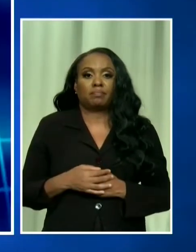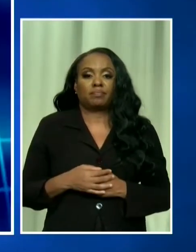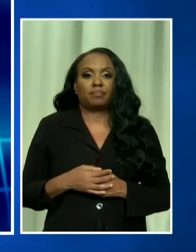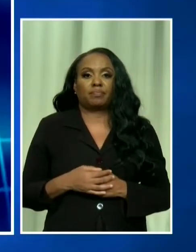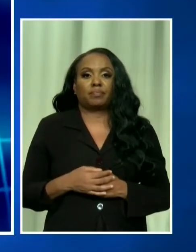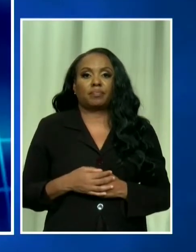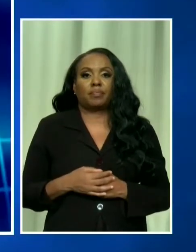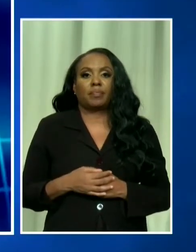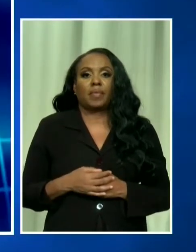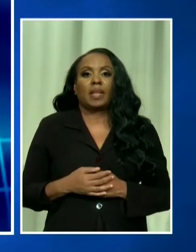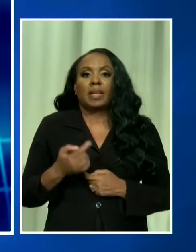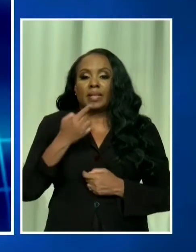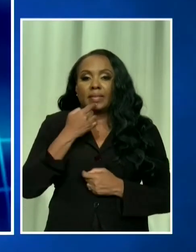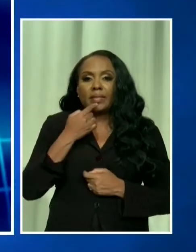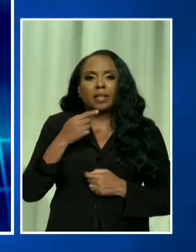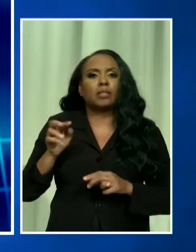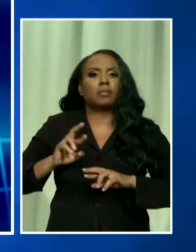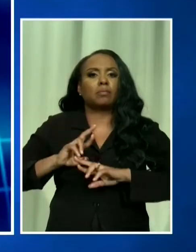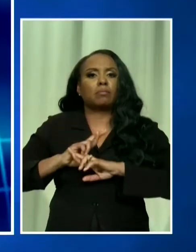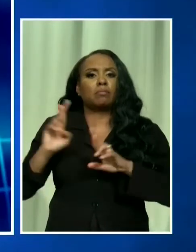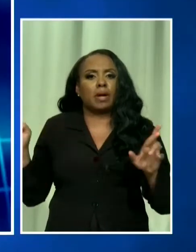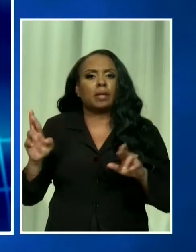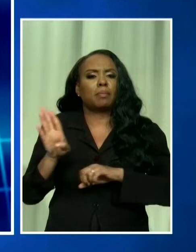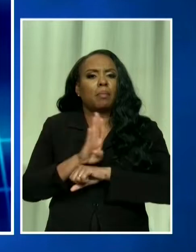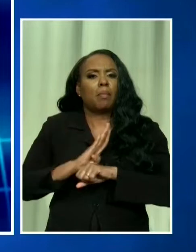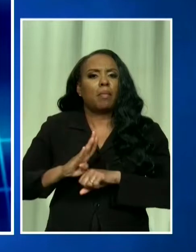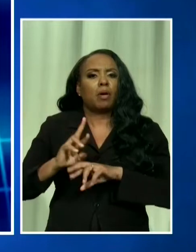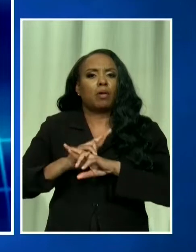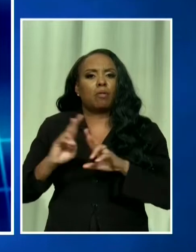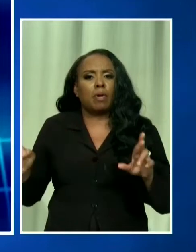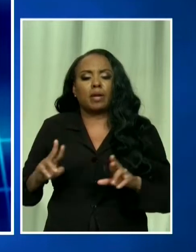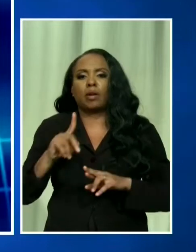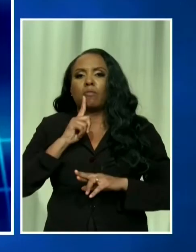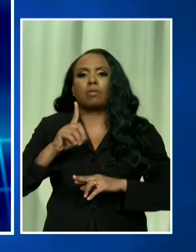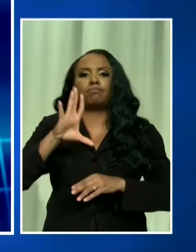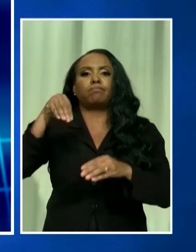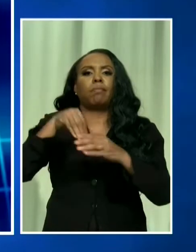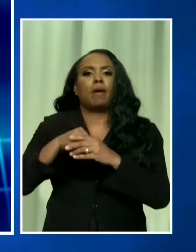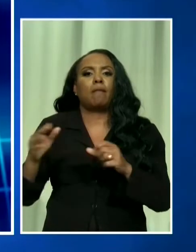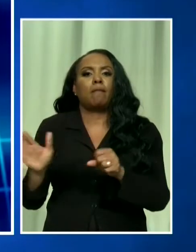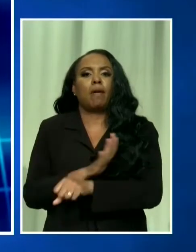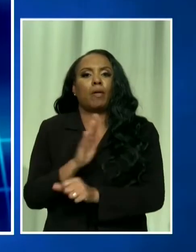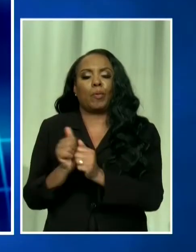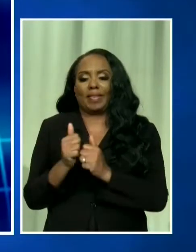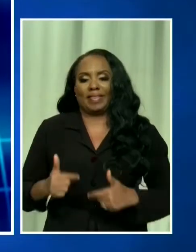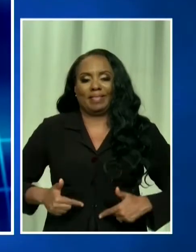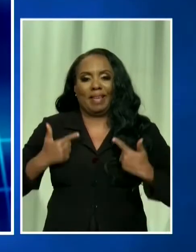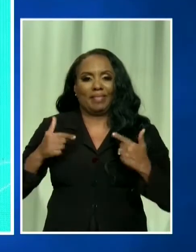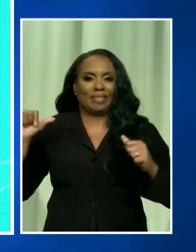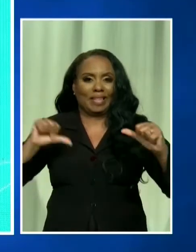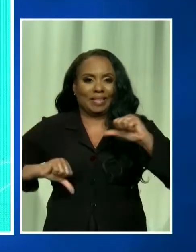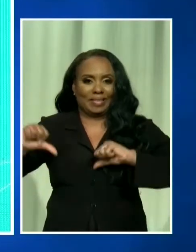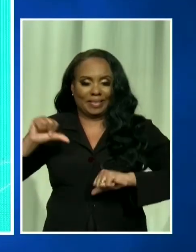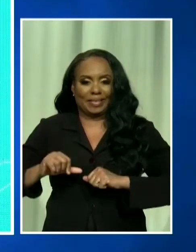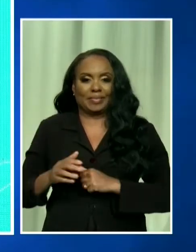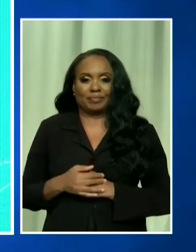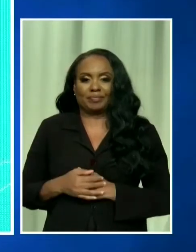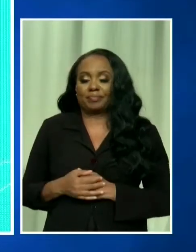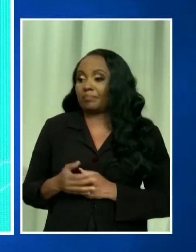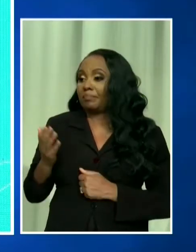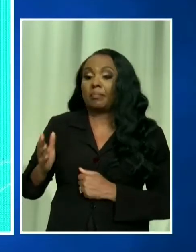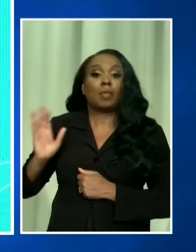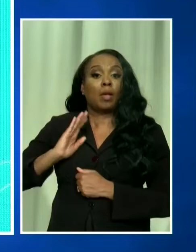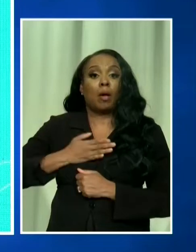The Export Barbados chairman says Barbados is ready to take its place in the life sciences sector. Or International Food